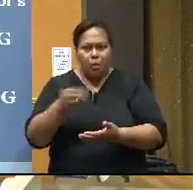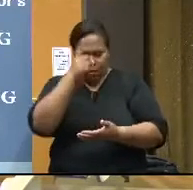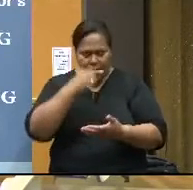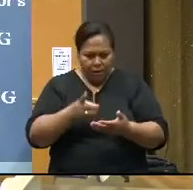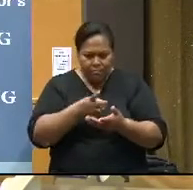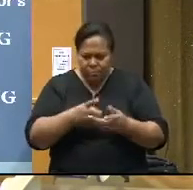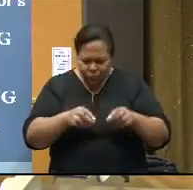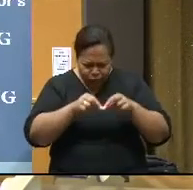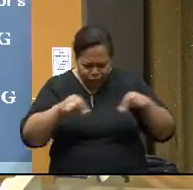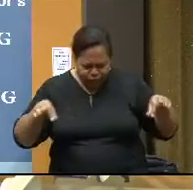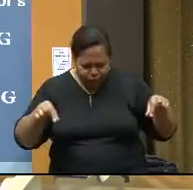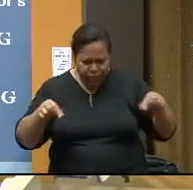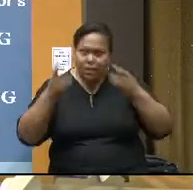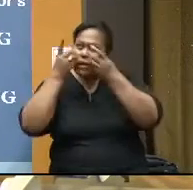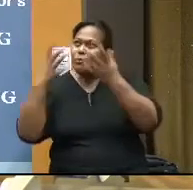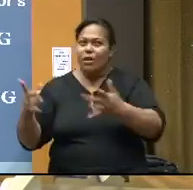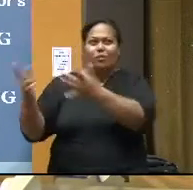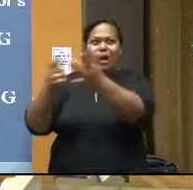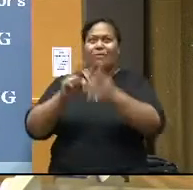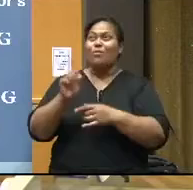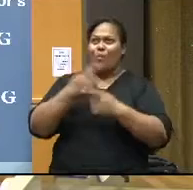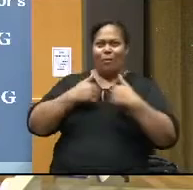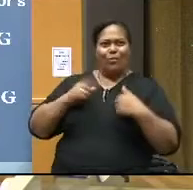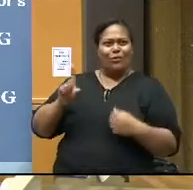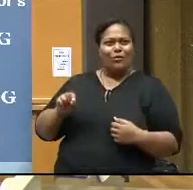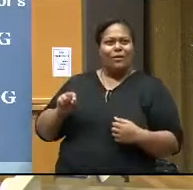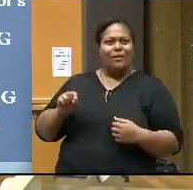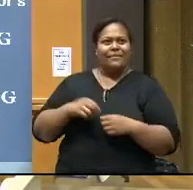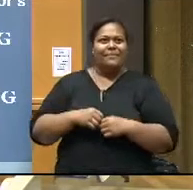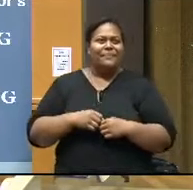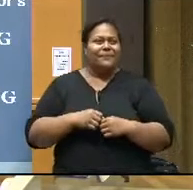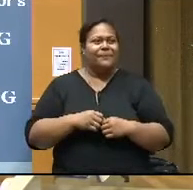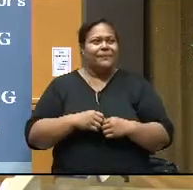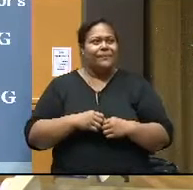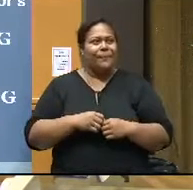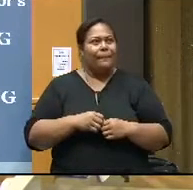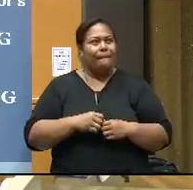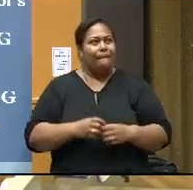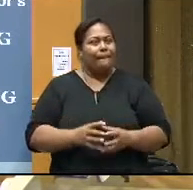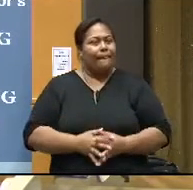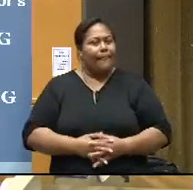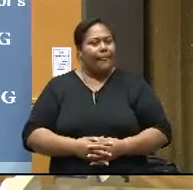others what we are doing. You will have heard me speak on that before.